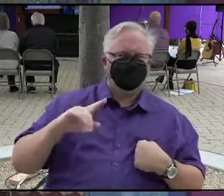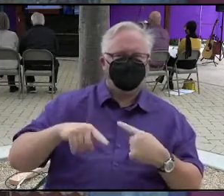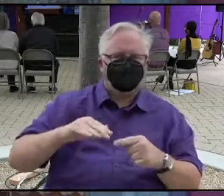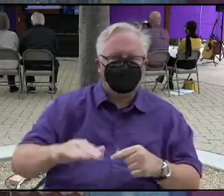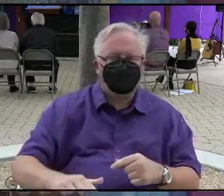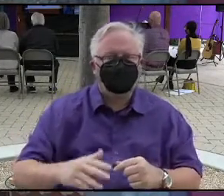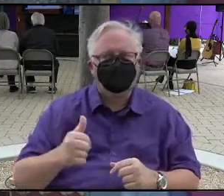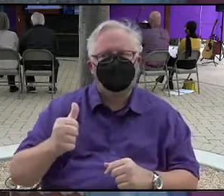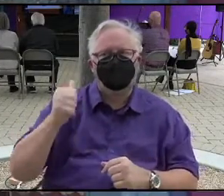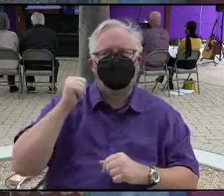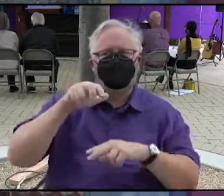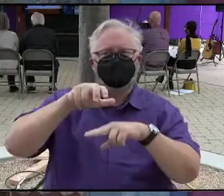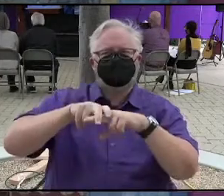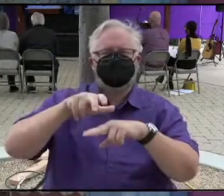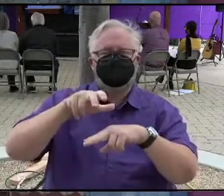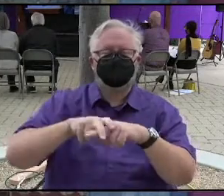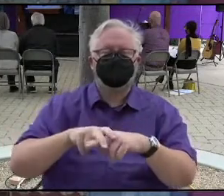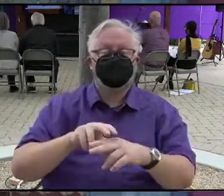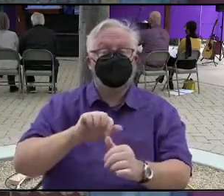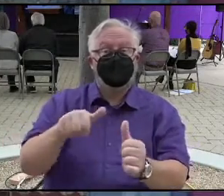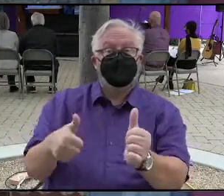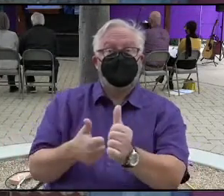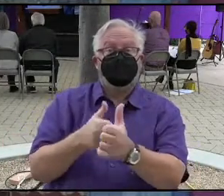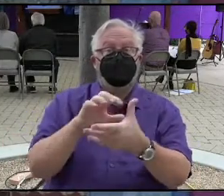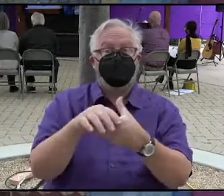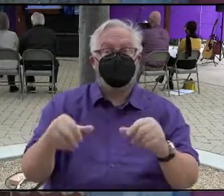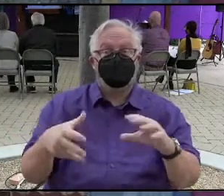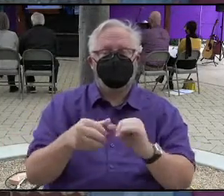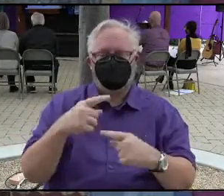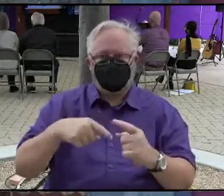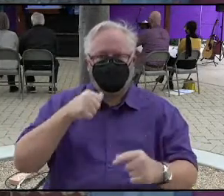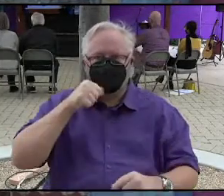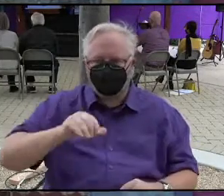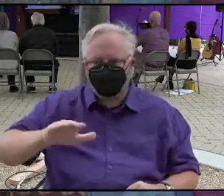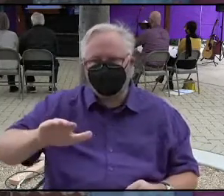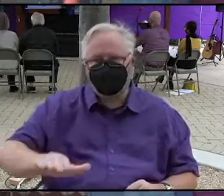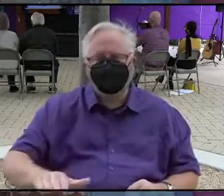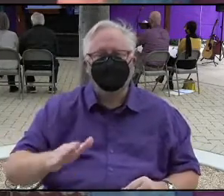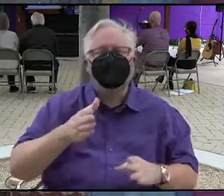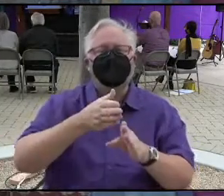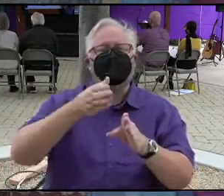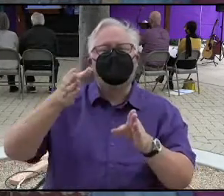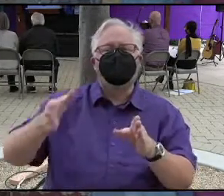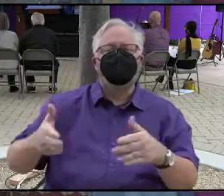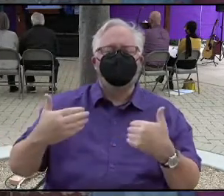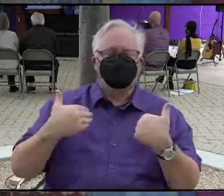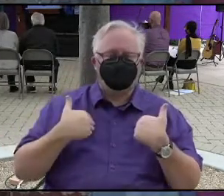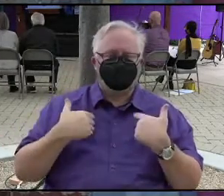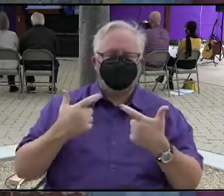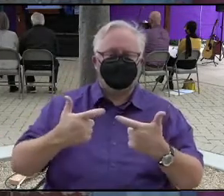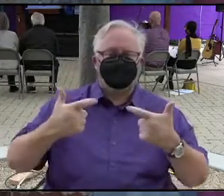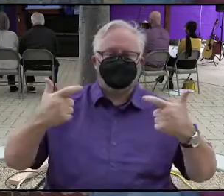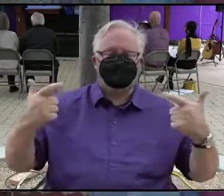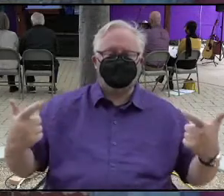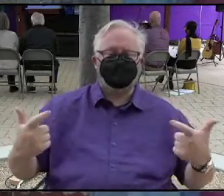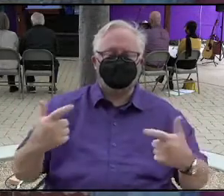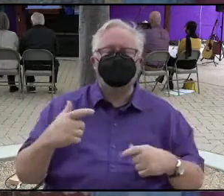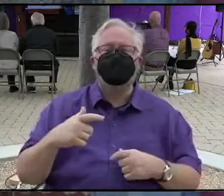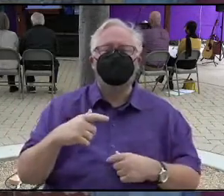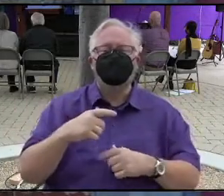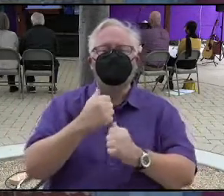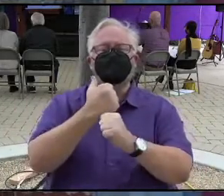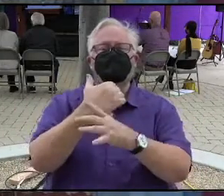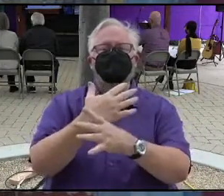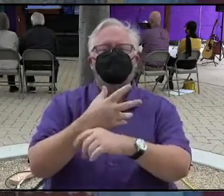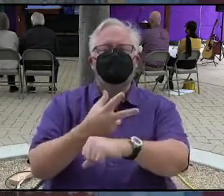Well, the backstory is that when I was a little girl, our neighbors had this huge German shepherd who barked and